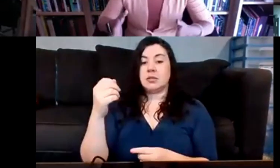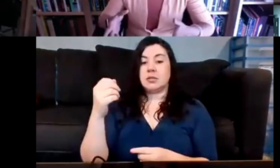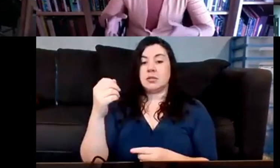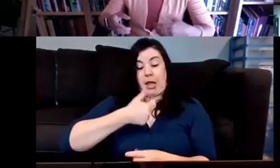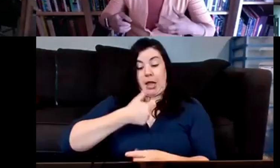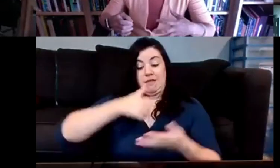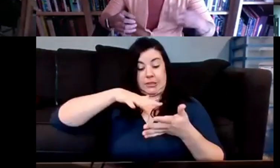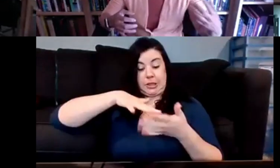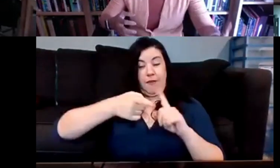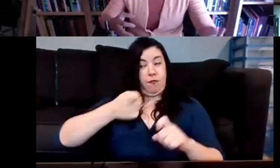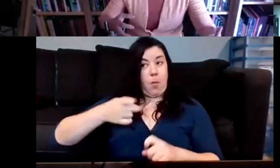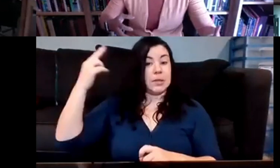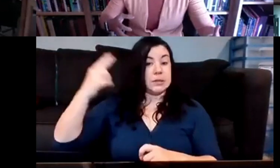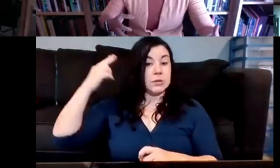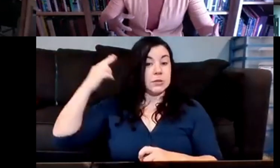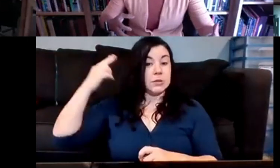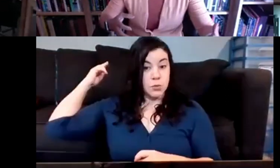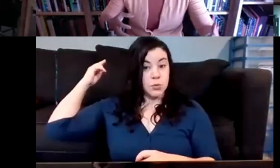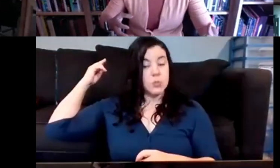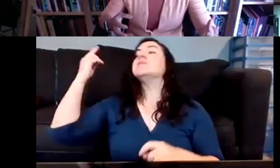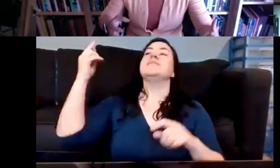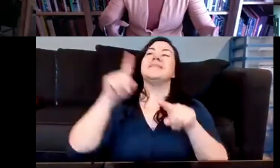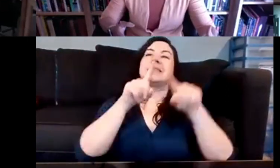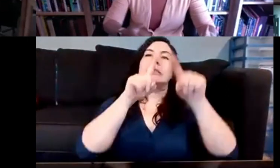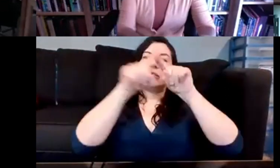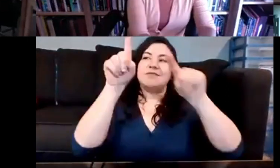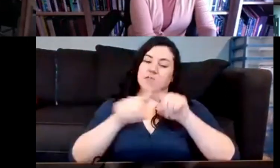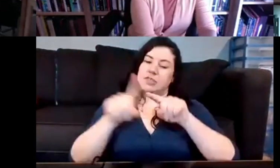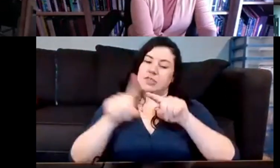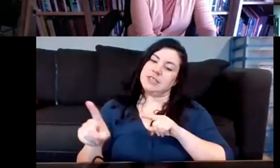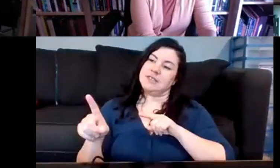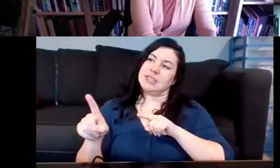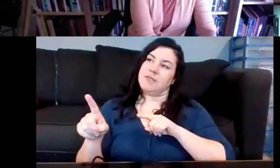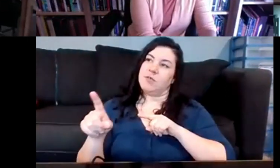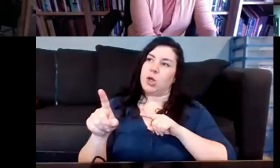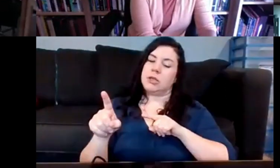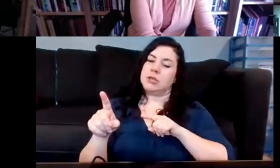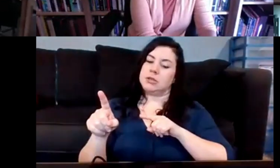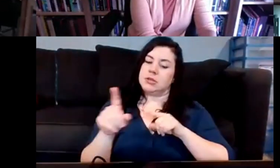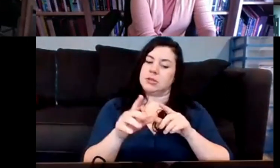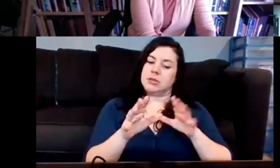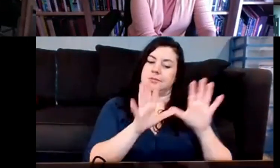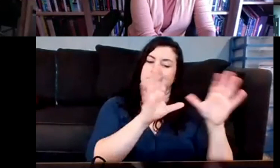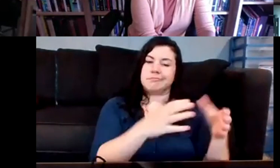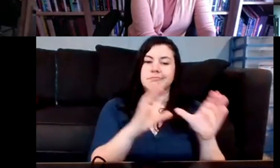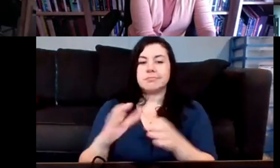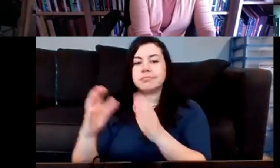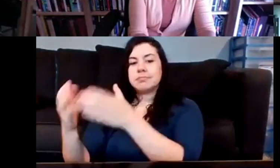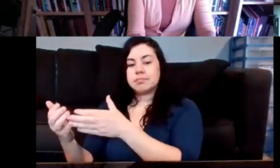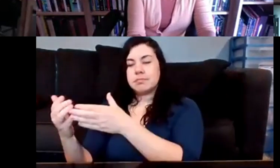historically are the kind of phases of these images, first taken as part